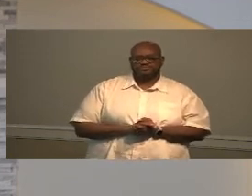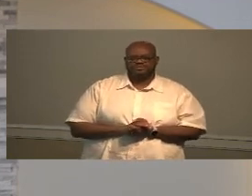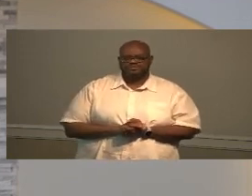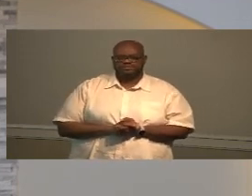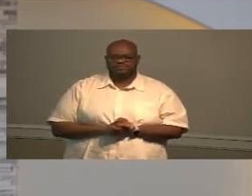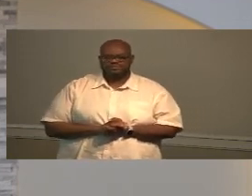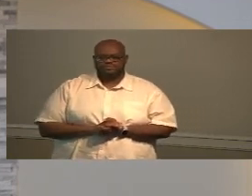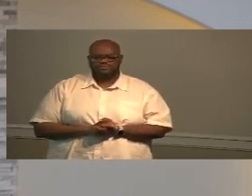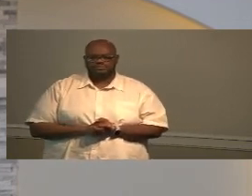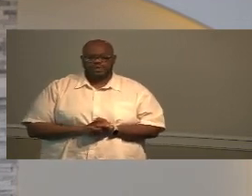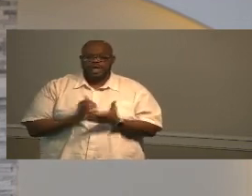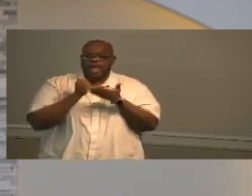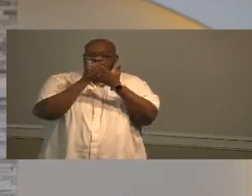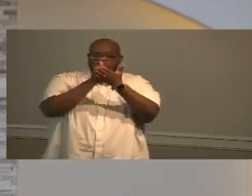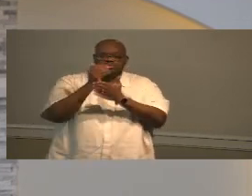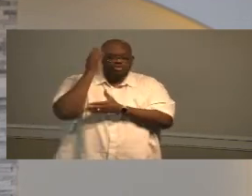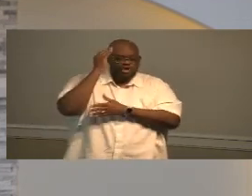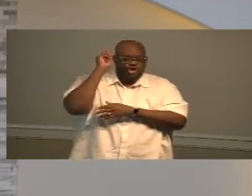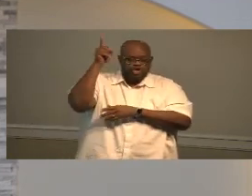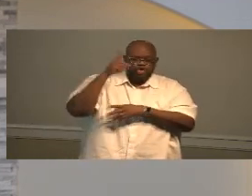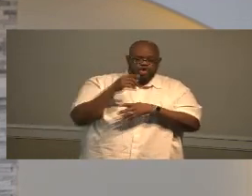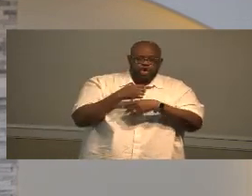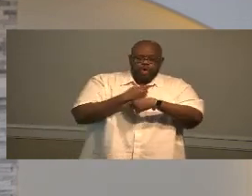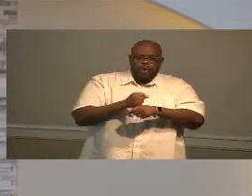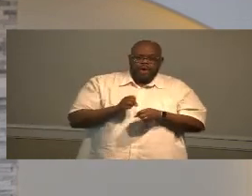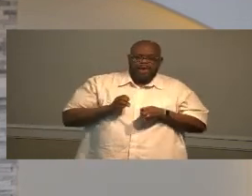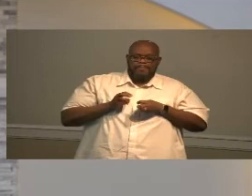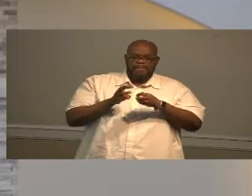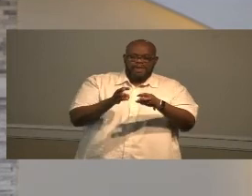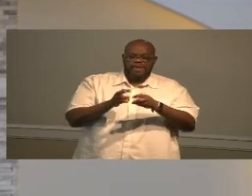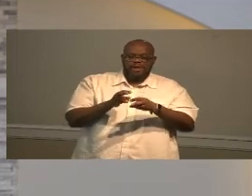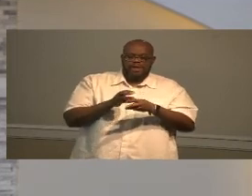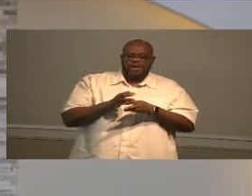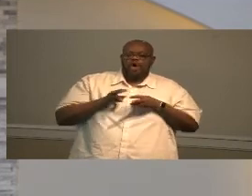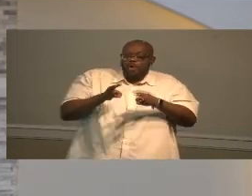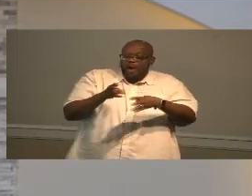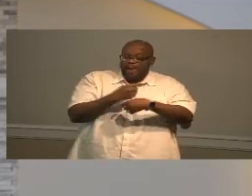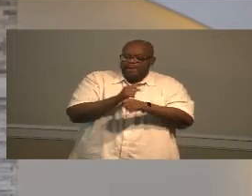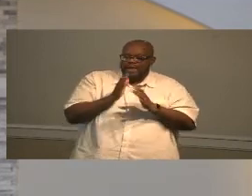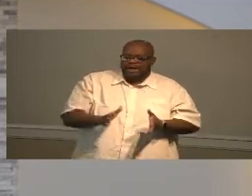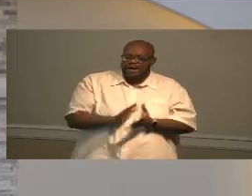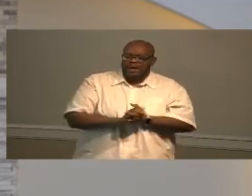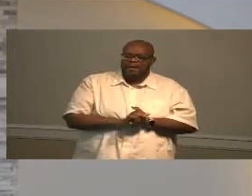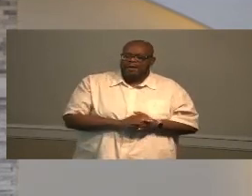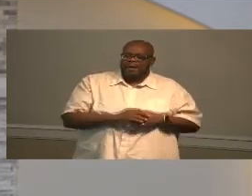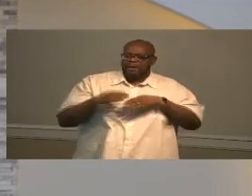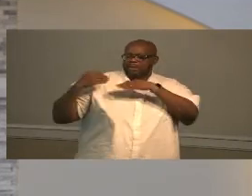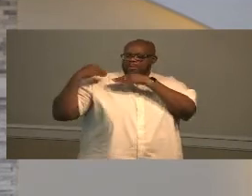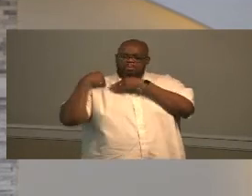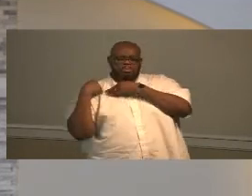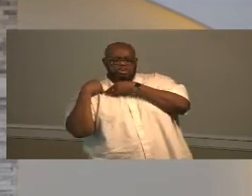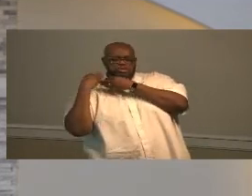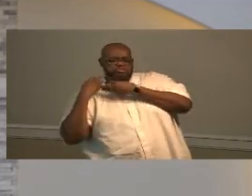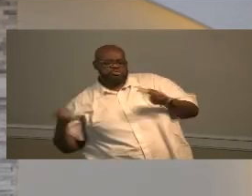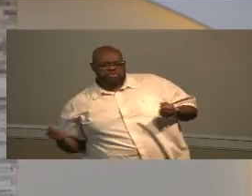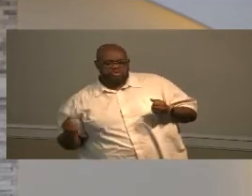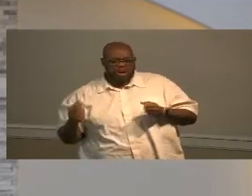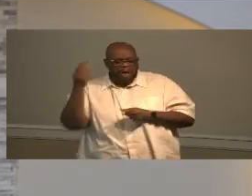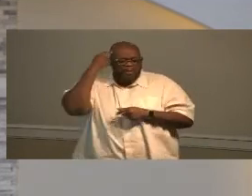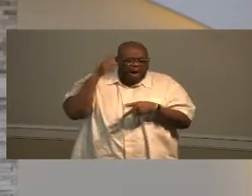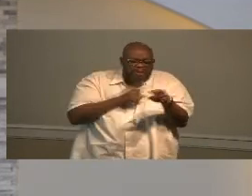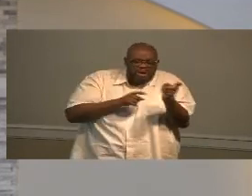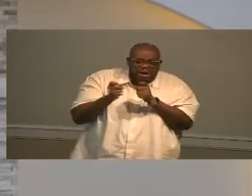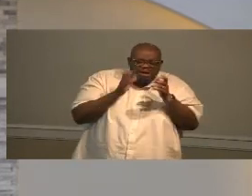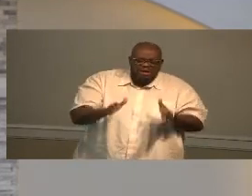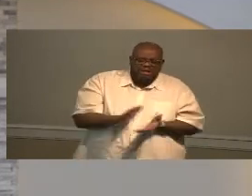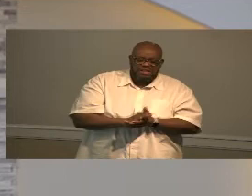Let them know you are still a way maker, a burden bearer, a heart fixer, and a mind regulator. In